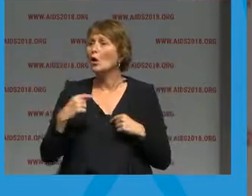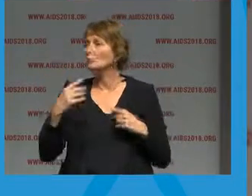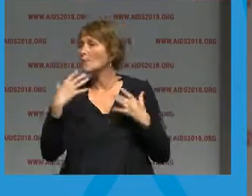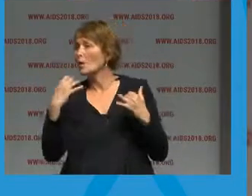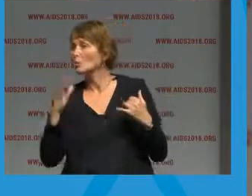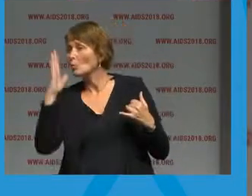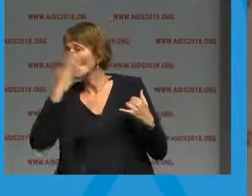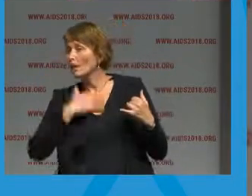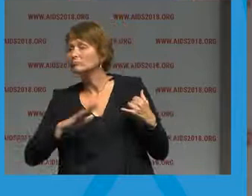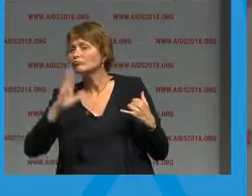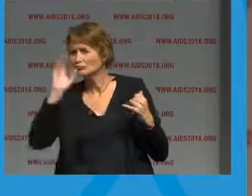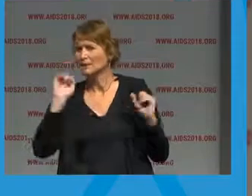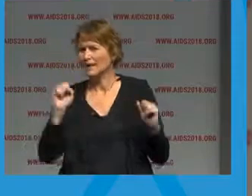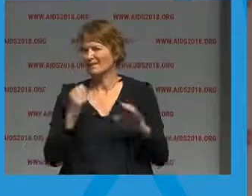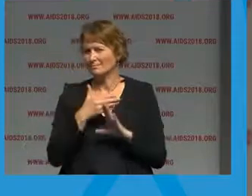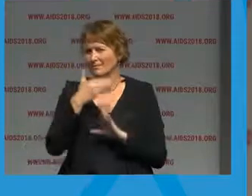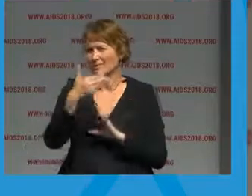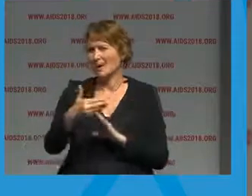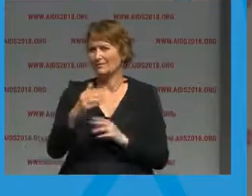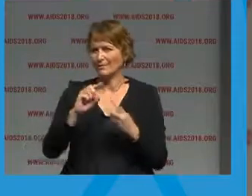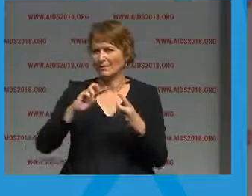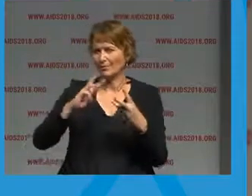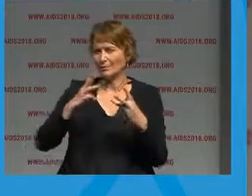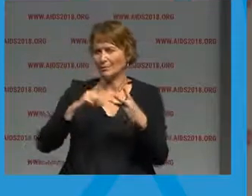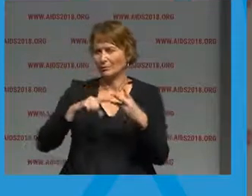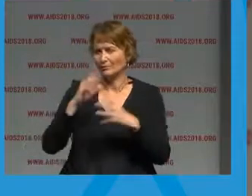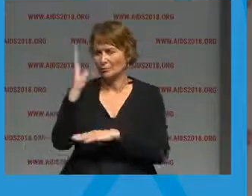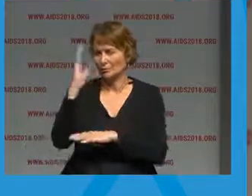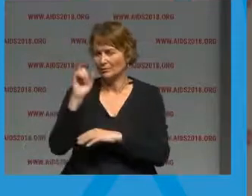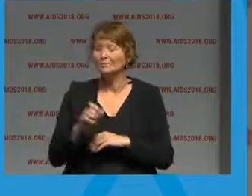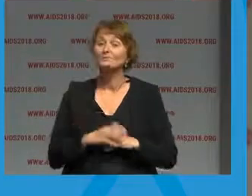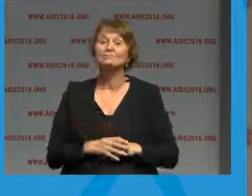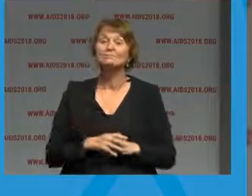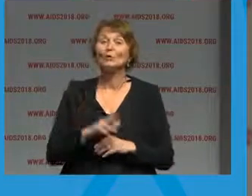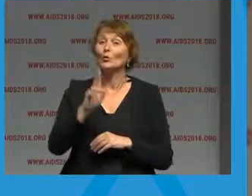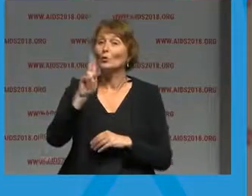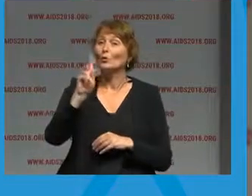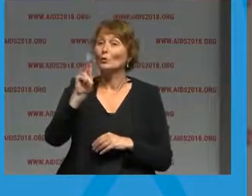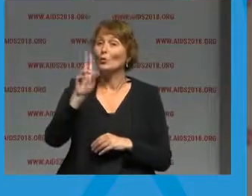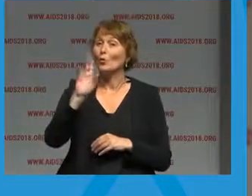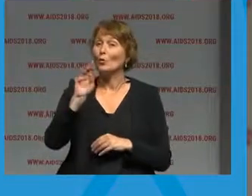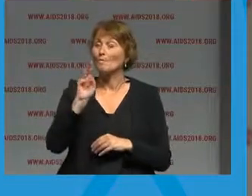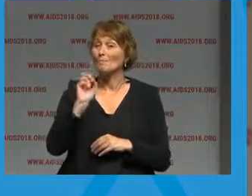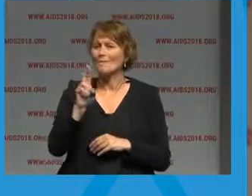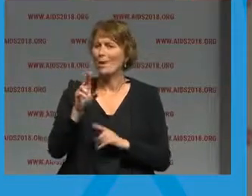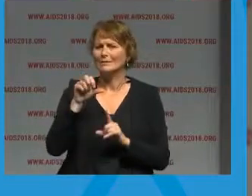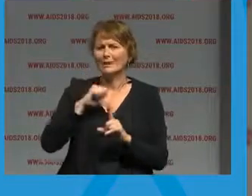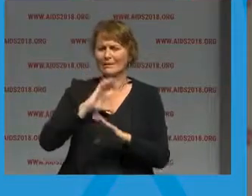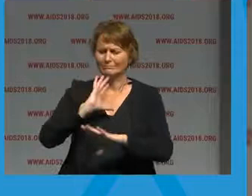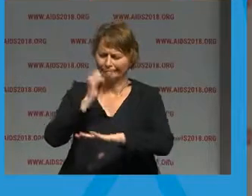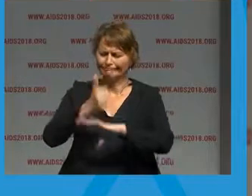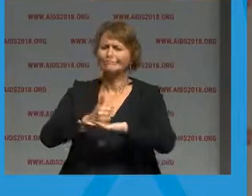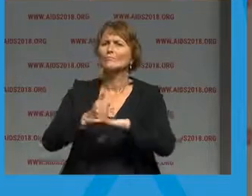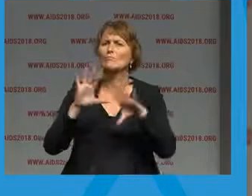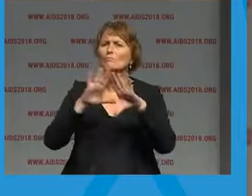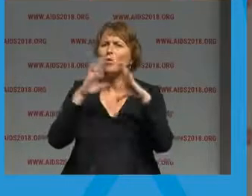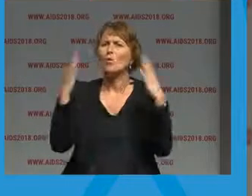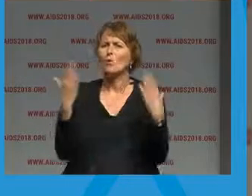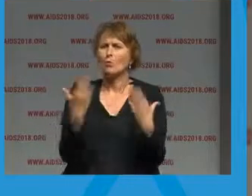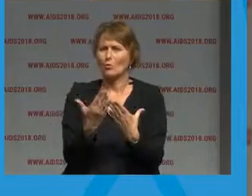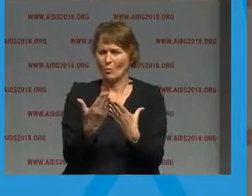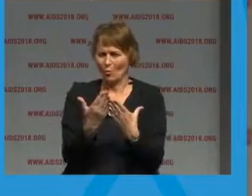audience. Blessy Kumar, also joining us today, the co-founder and CEO of the Global Coalition of